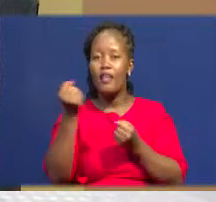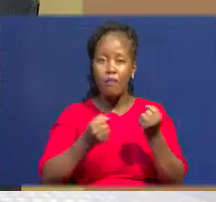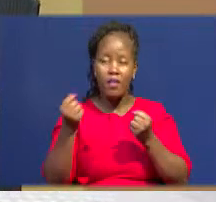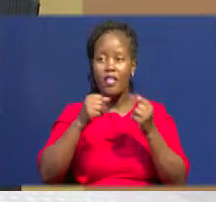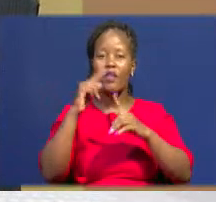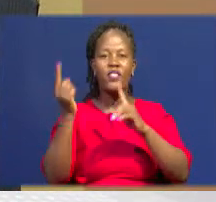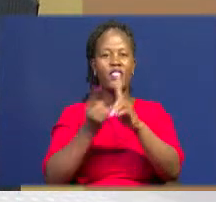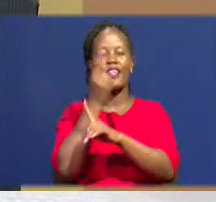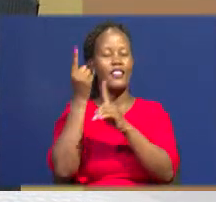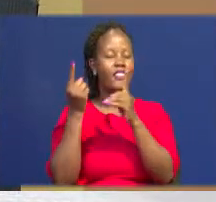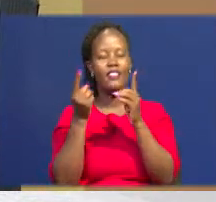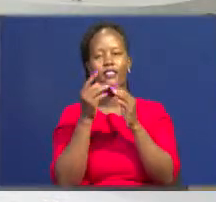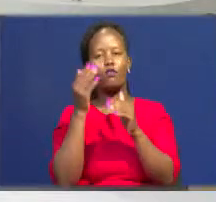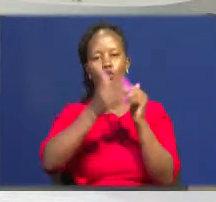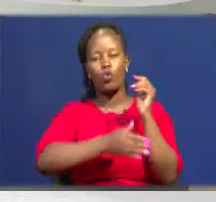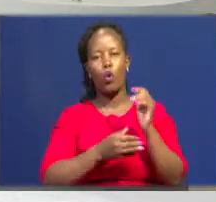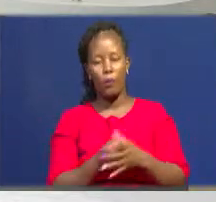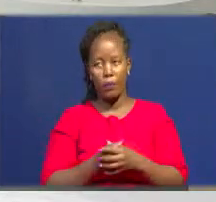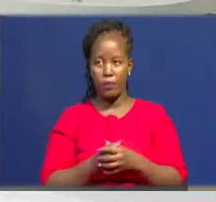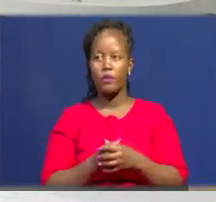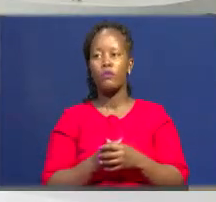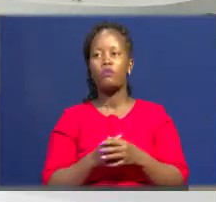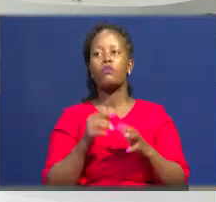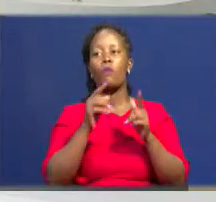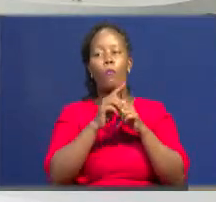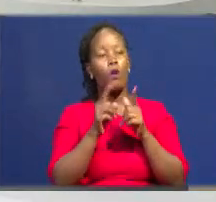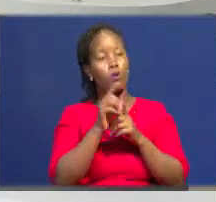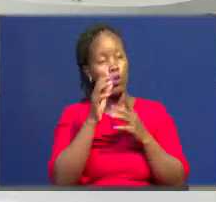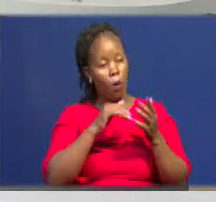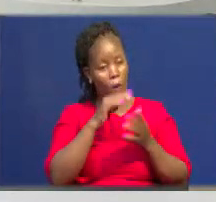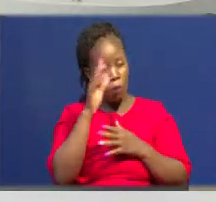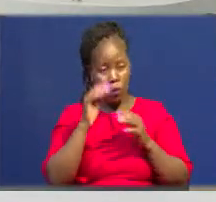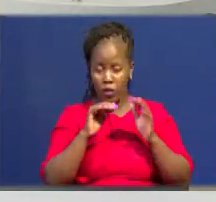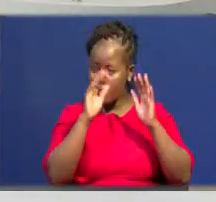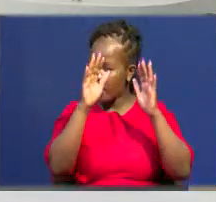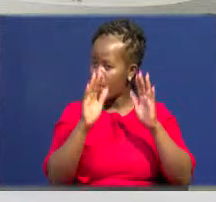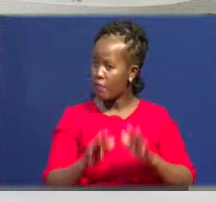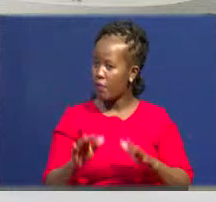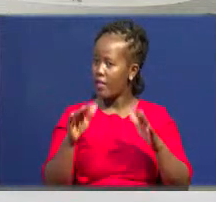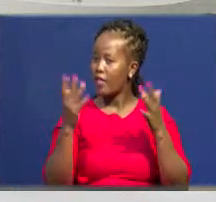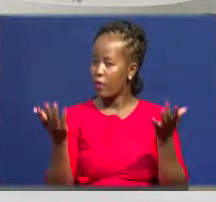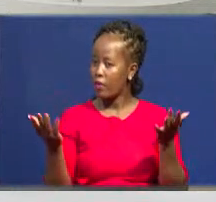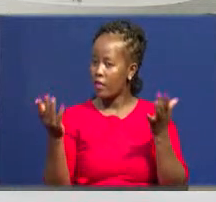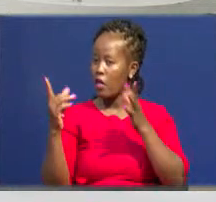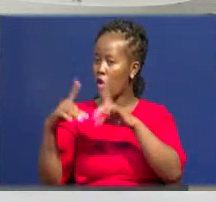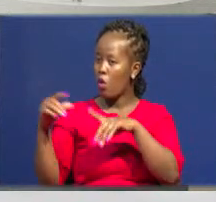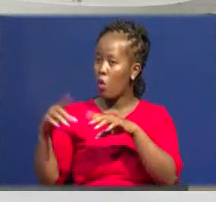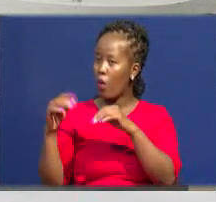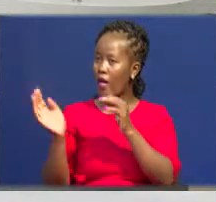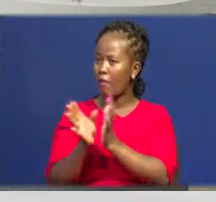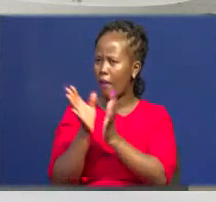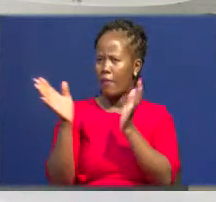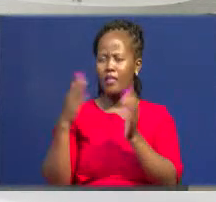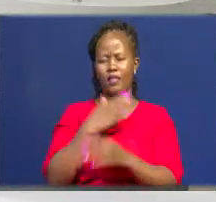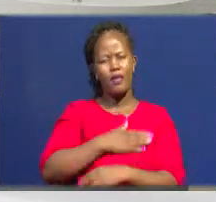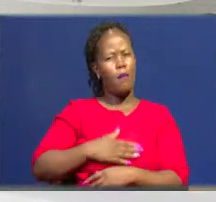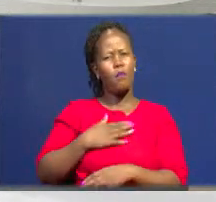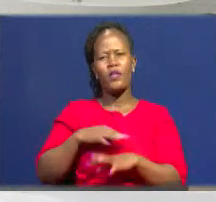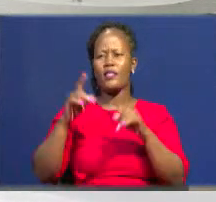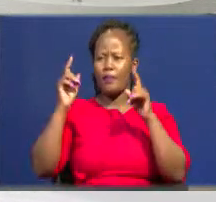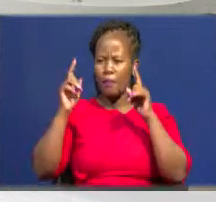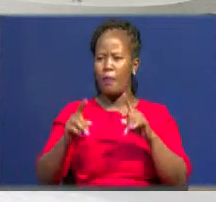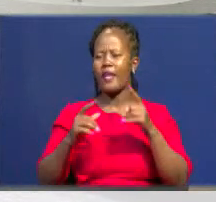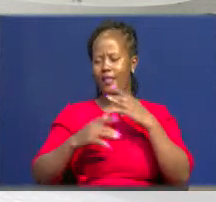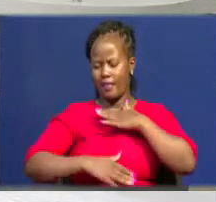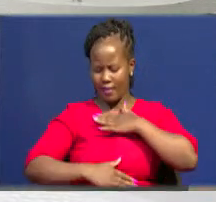it. That's it. Okay. And the most important thing, what I want is to tell the public is that let us respect the marshals. The